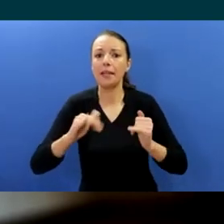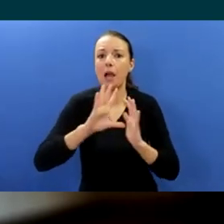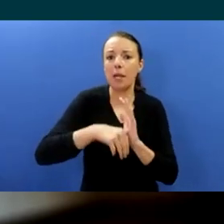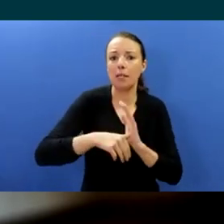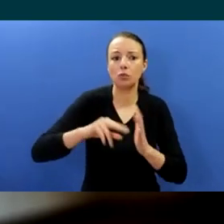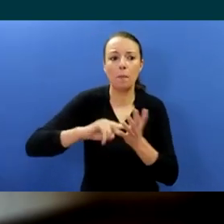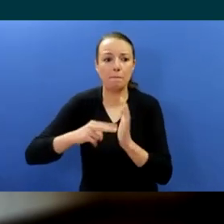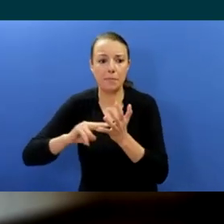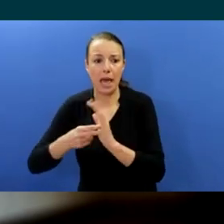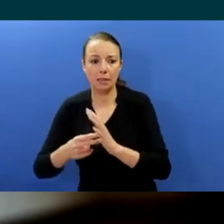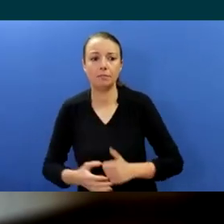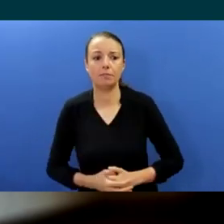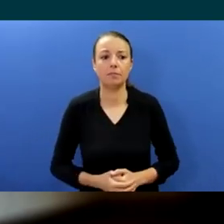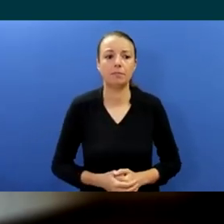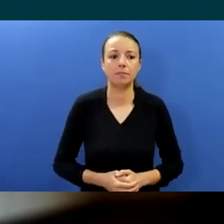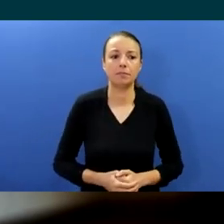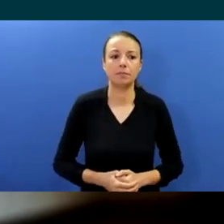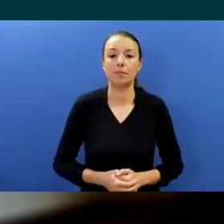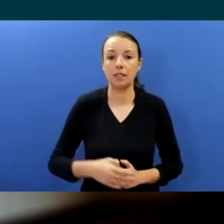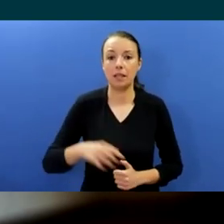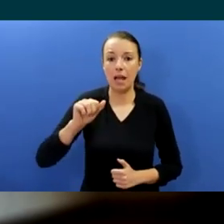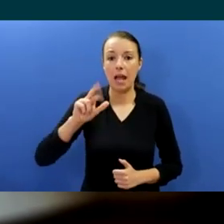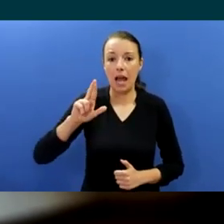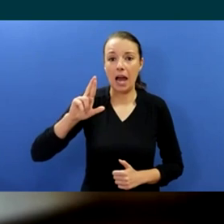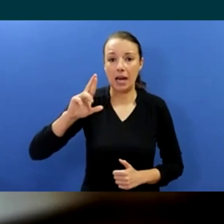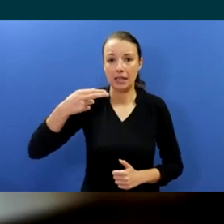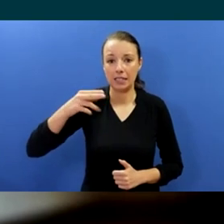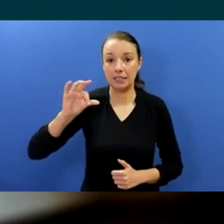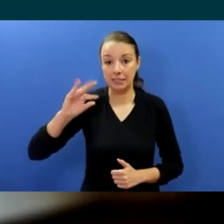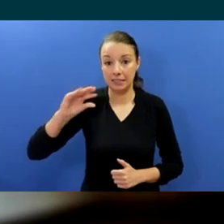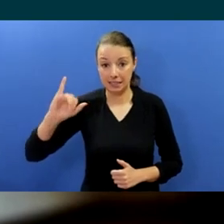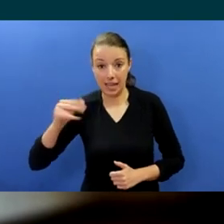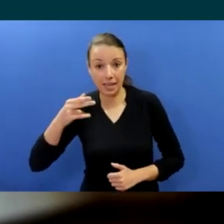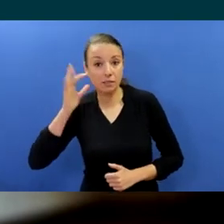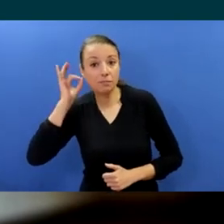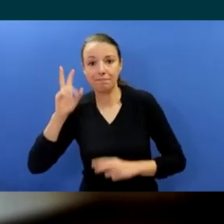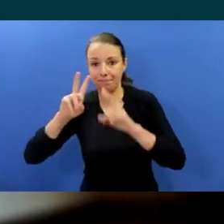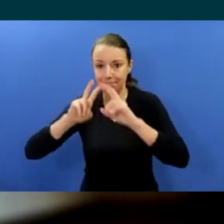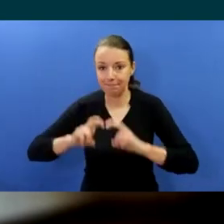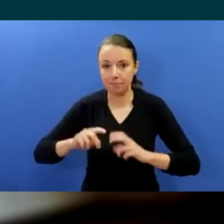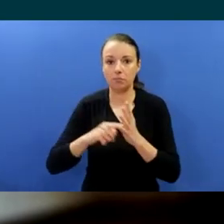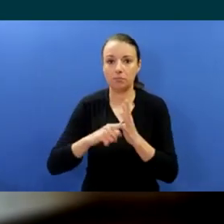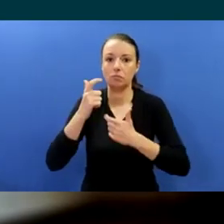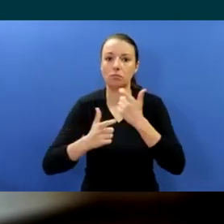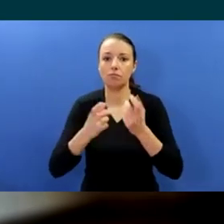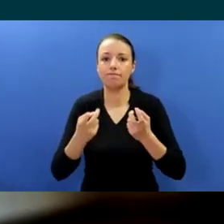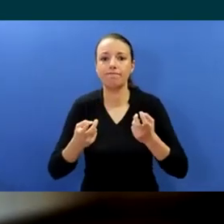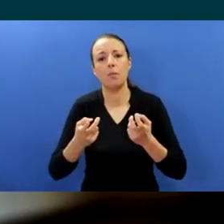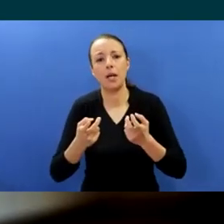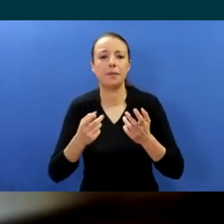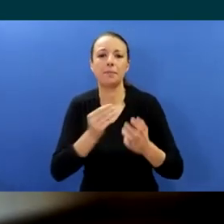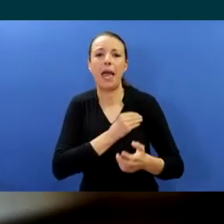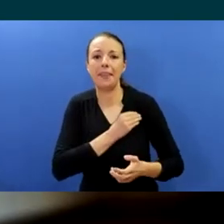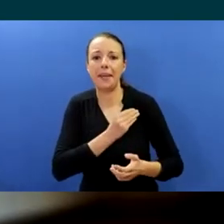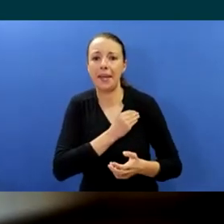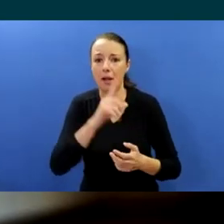It's normative. It has some kind of ethic and some kind of, let's say, the premises